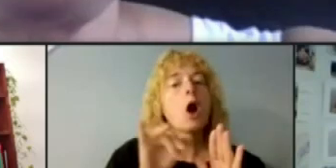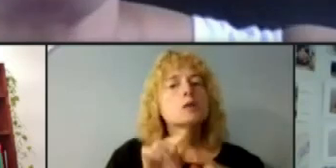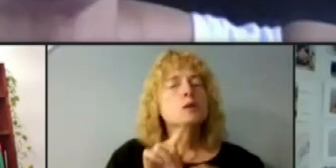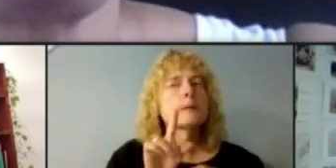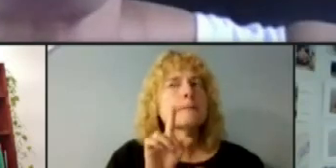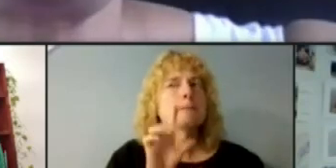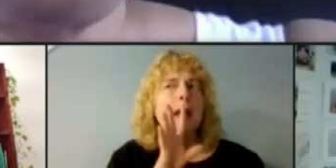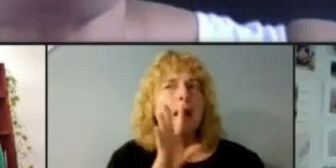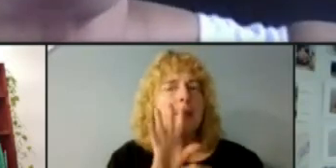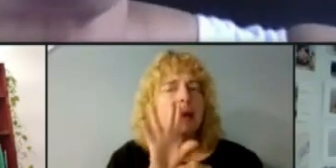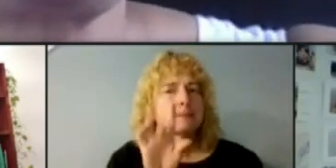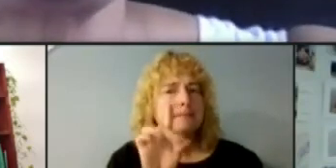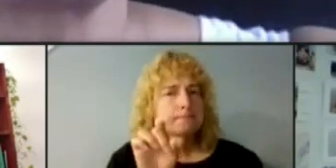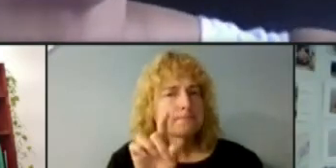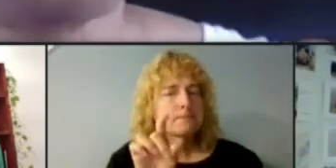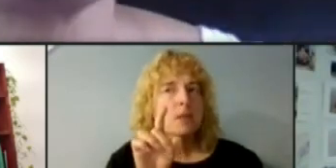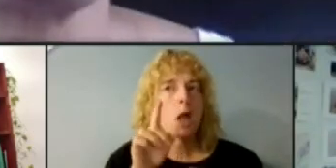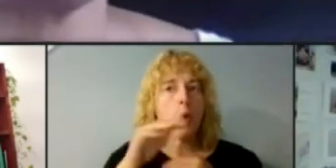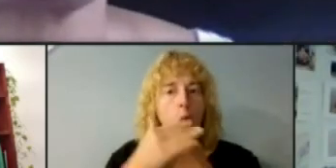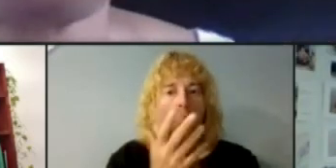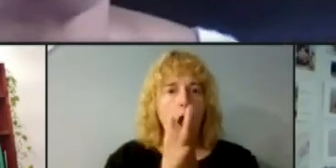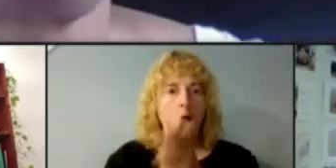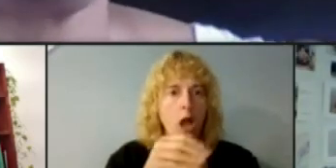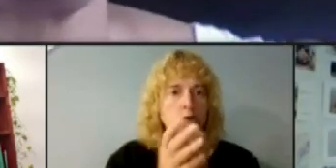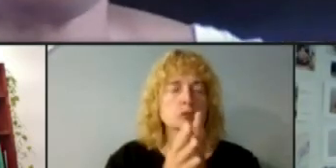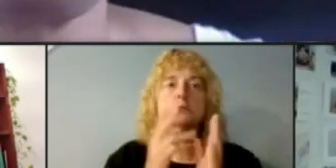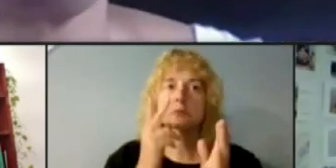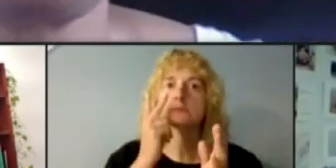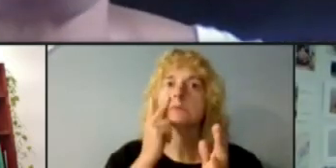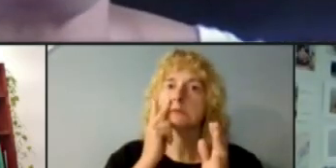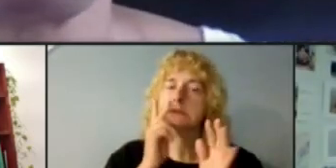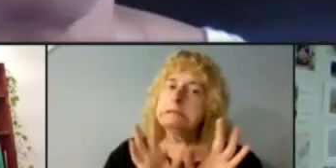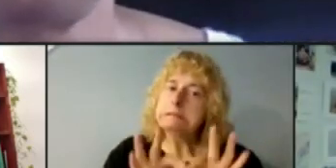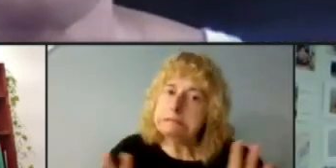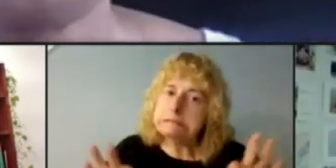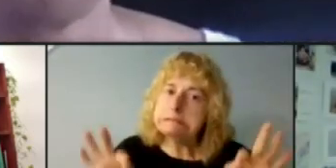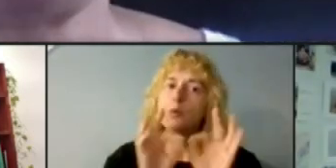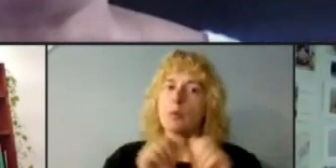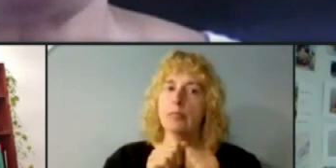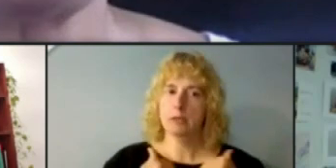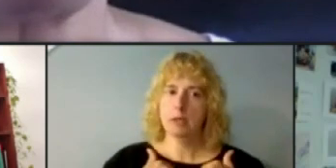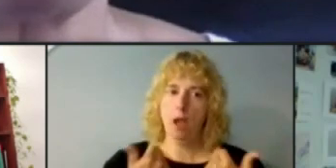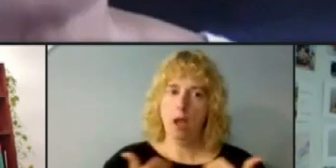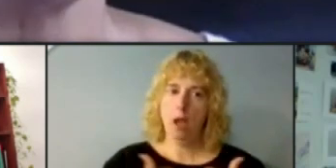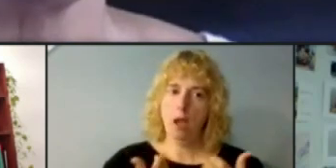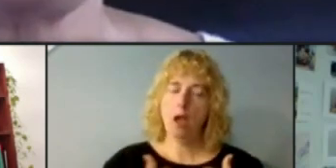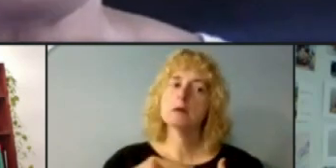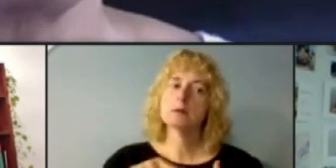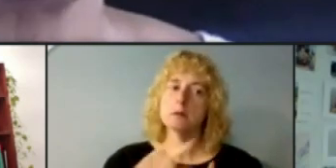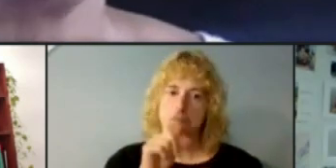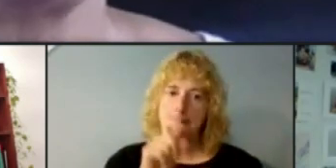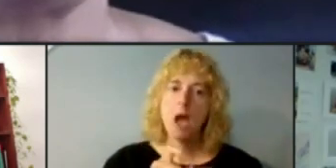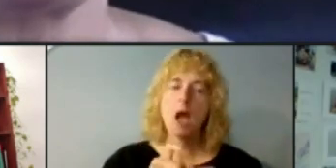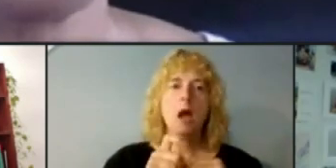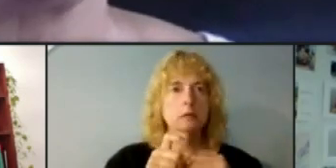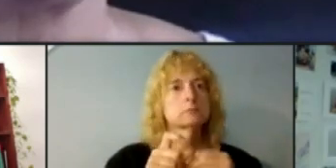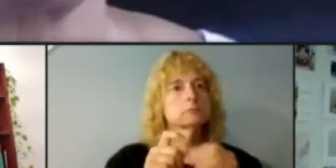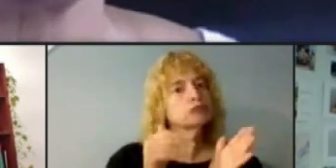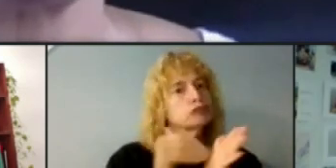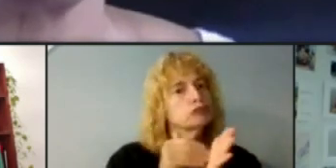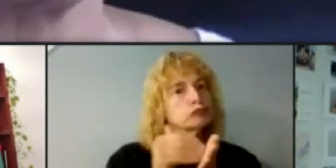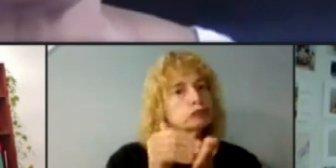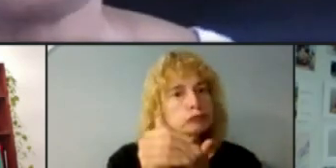some younger groups, it's also so critical that the routine washing of hands for